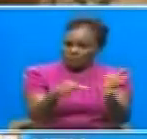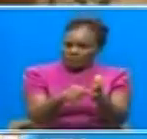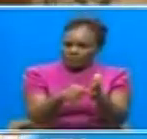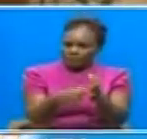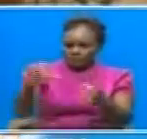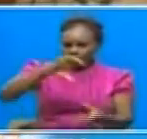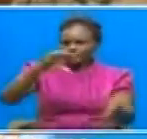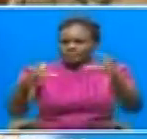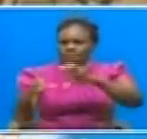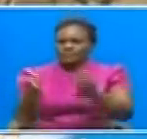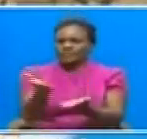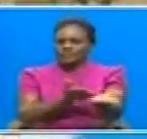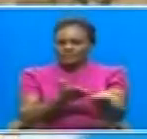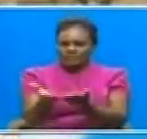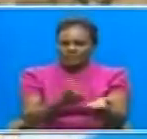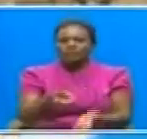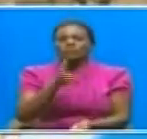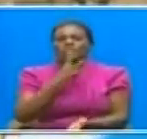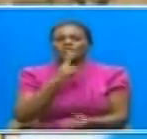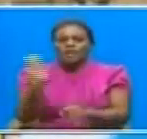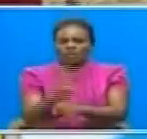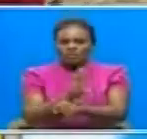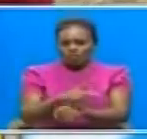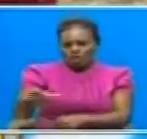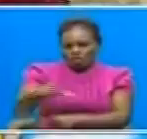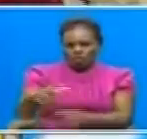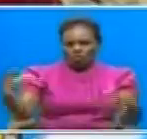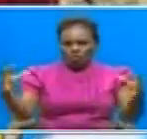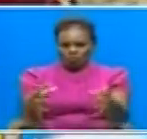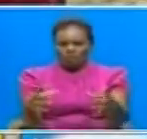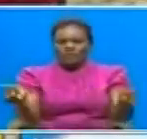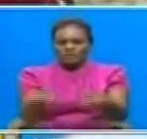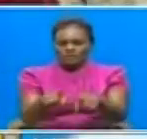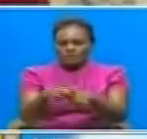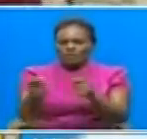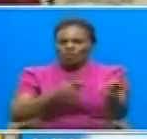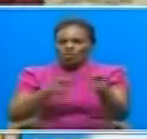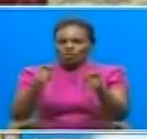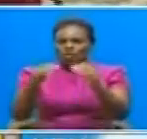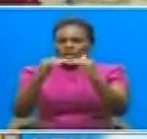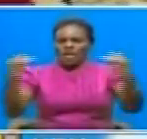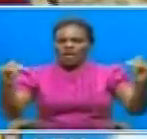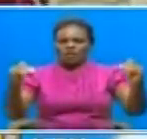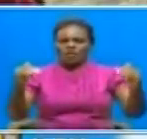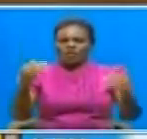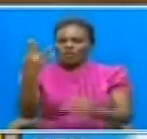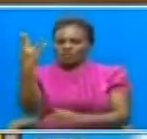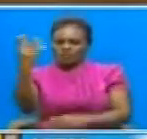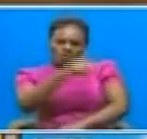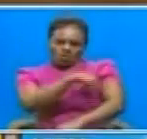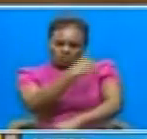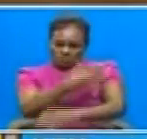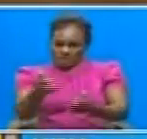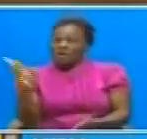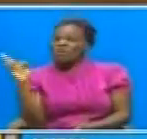Chemicals Magadi services the water used by the local community and runs the local level 4 hospital. With the mining now at